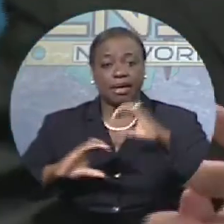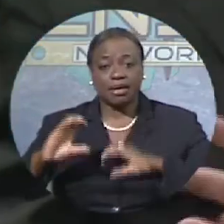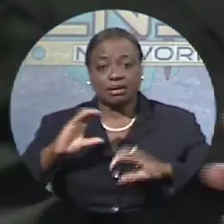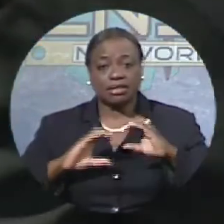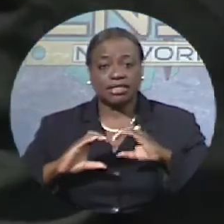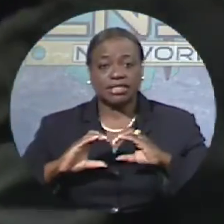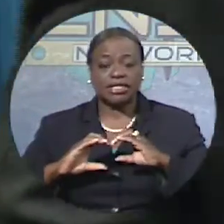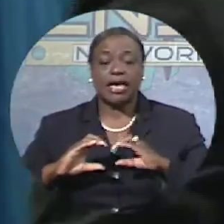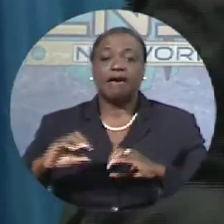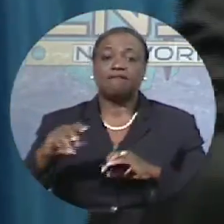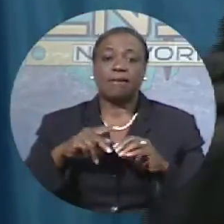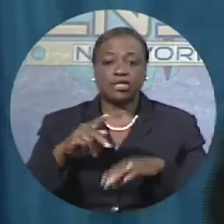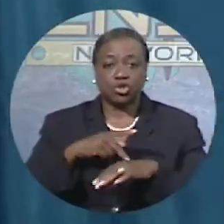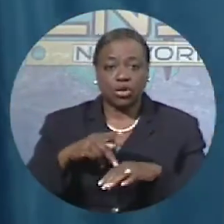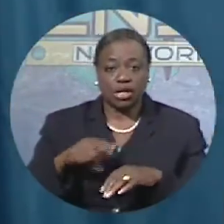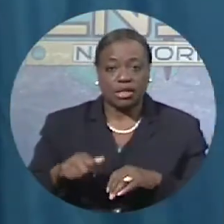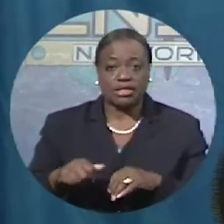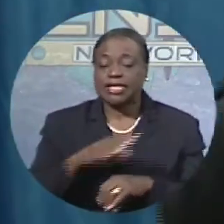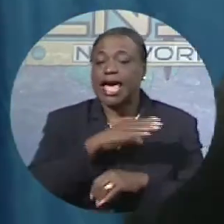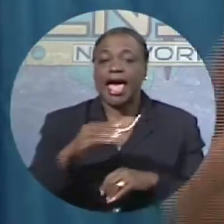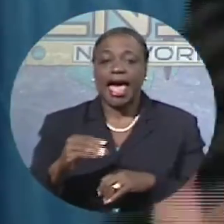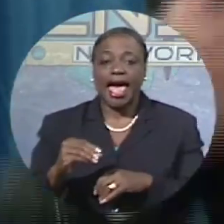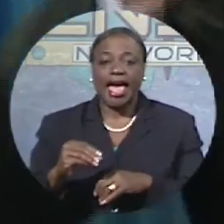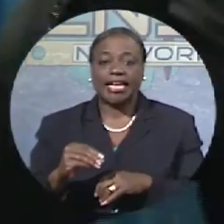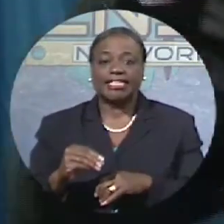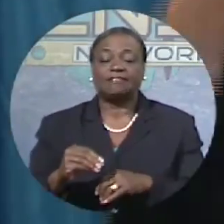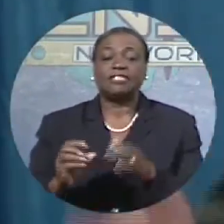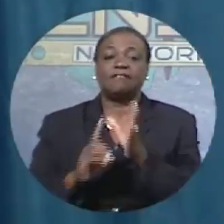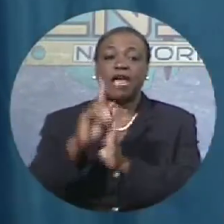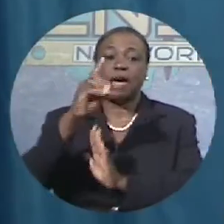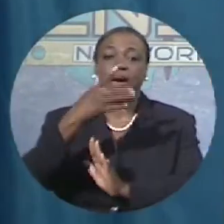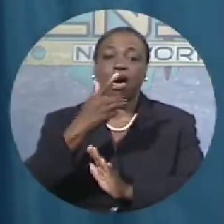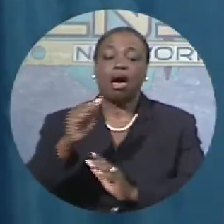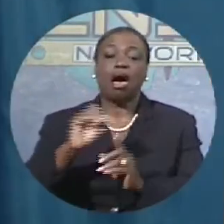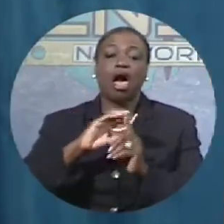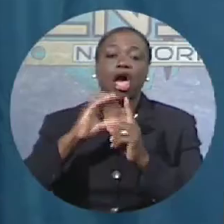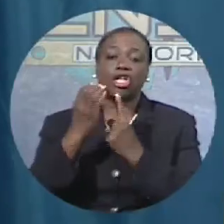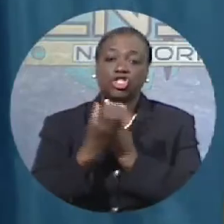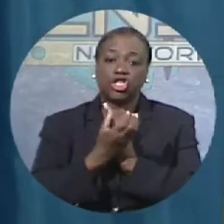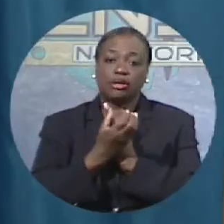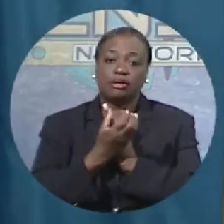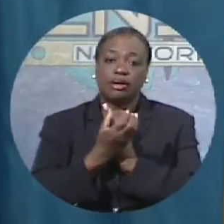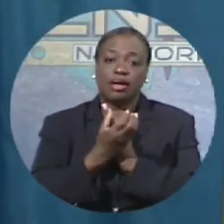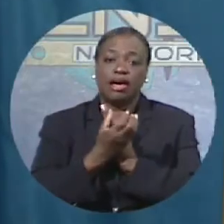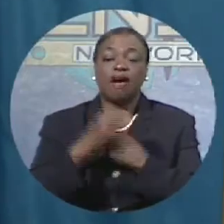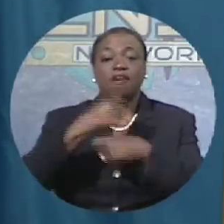in pharmaceuticals. It has already developed a culture on a scale of manufacturing.